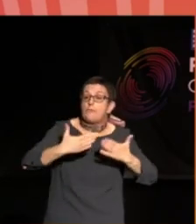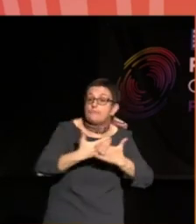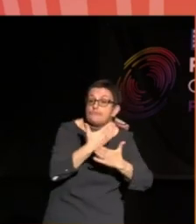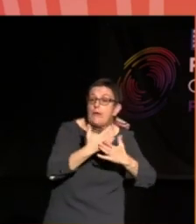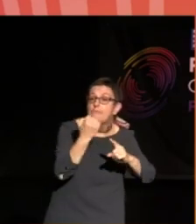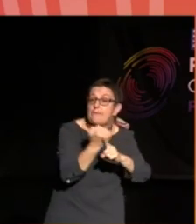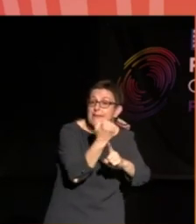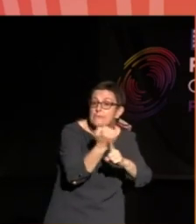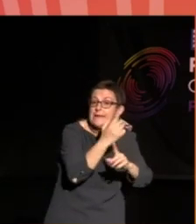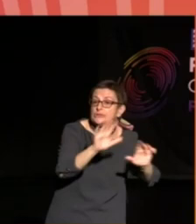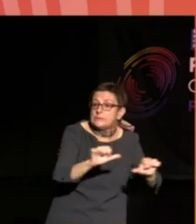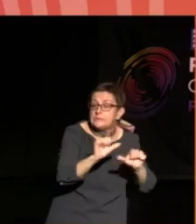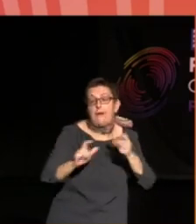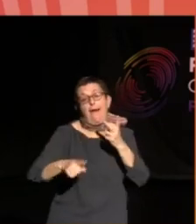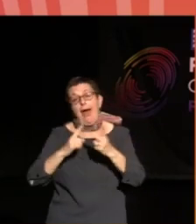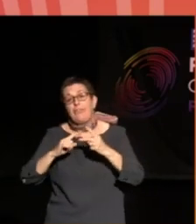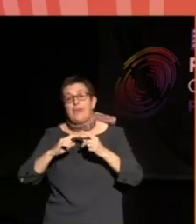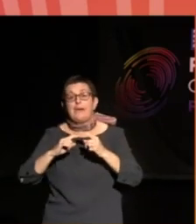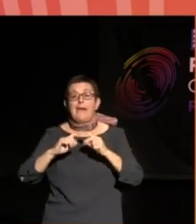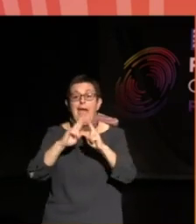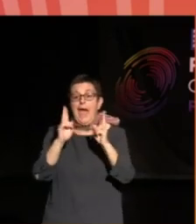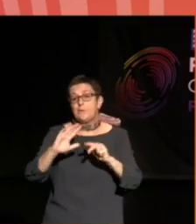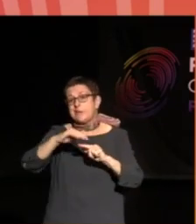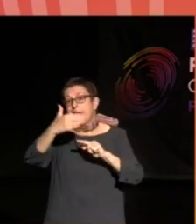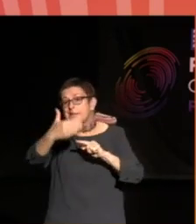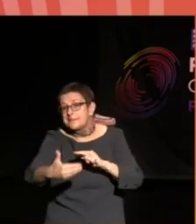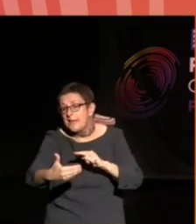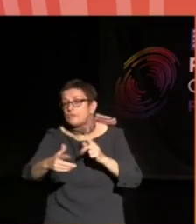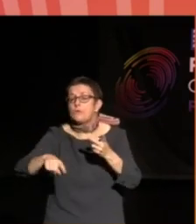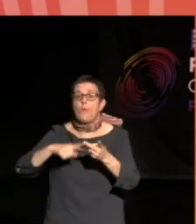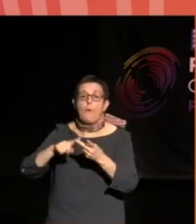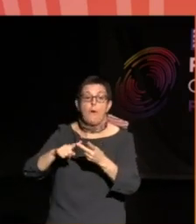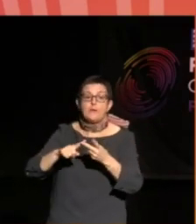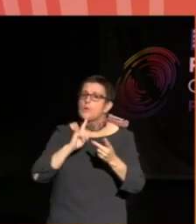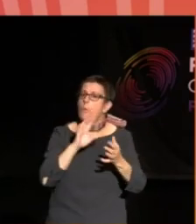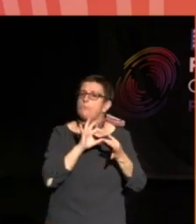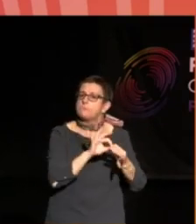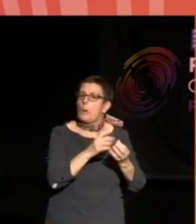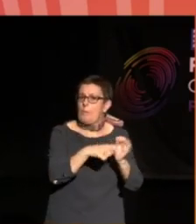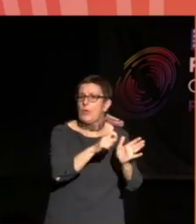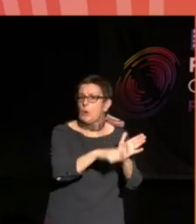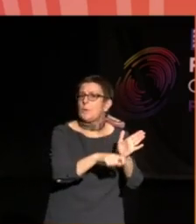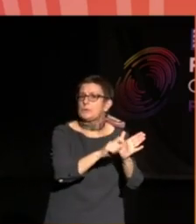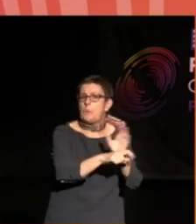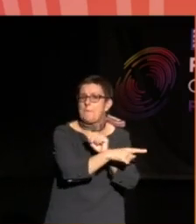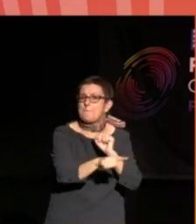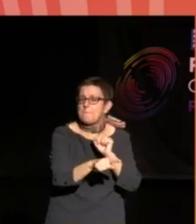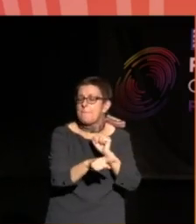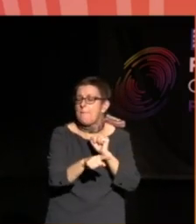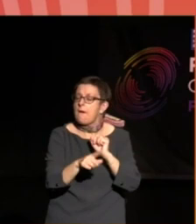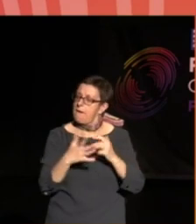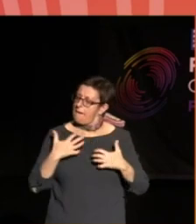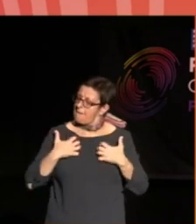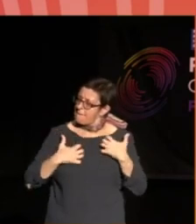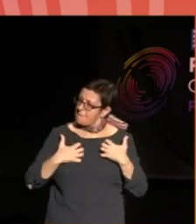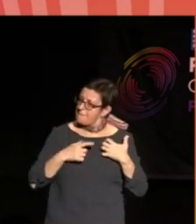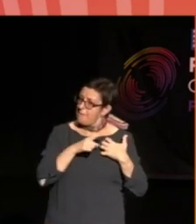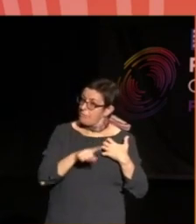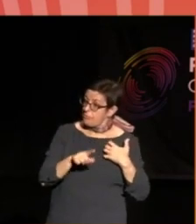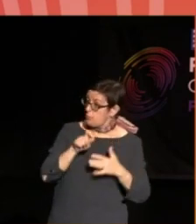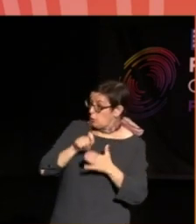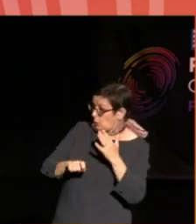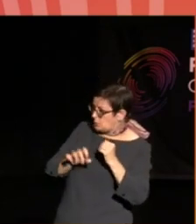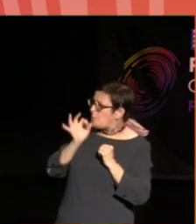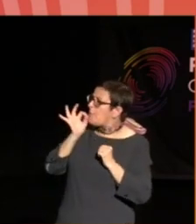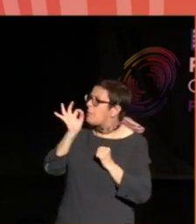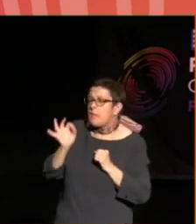back extensions, bathroom fit-outs, and so on. They're very much consumer-facing. And it's interesting the extent to which those